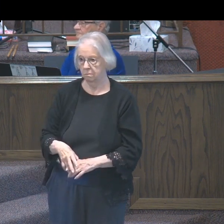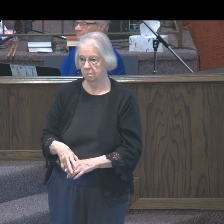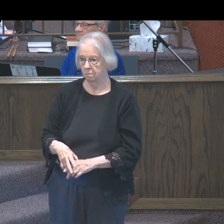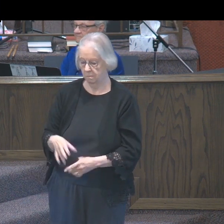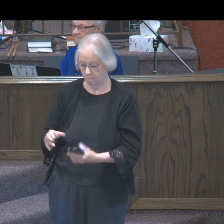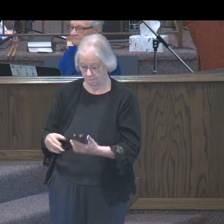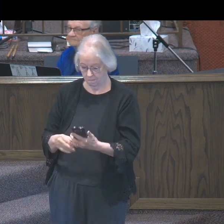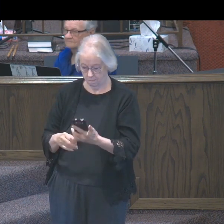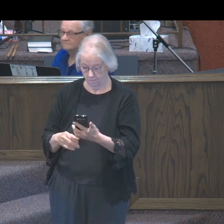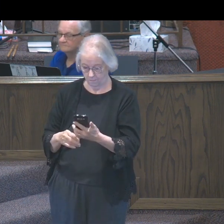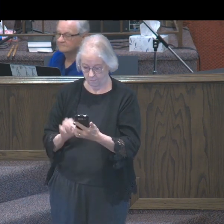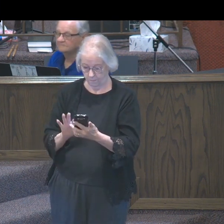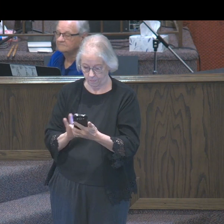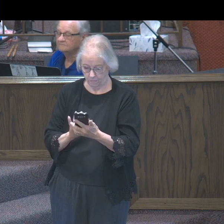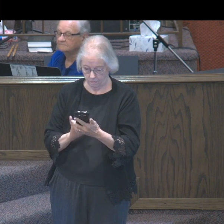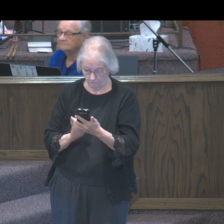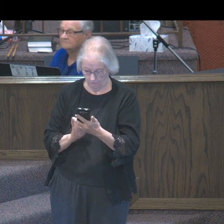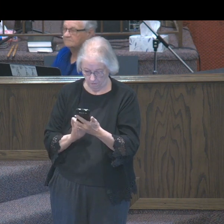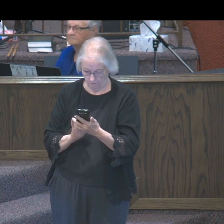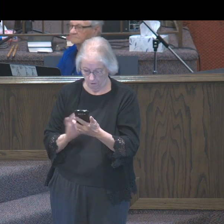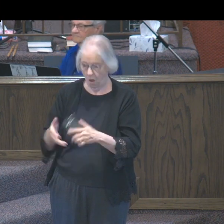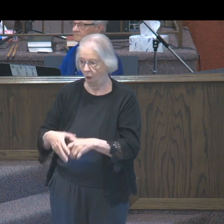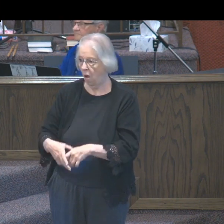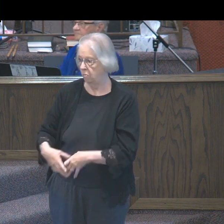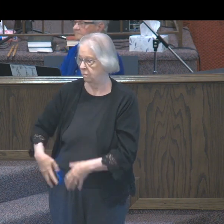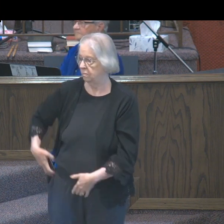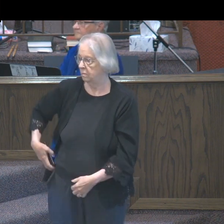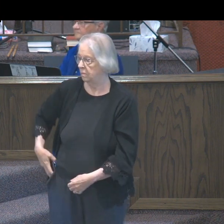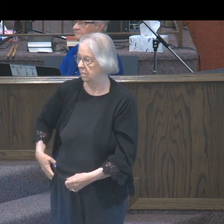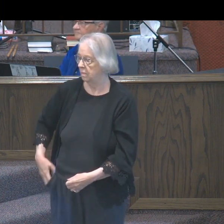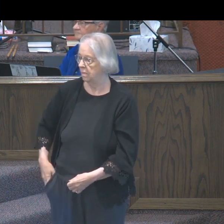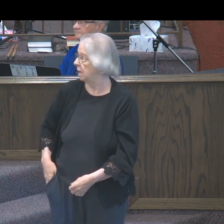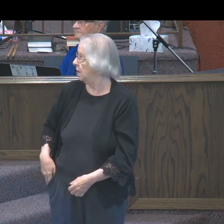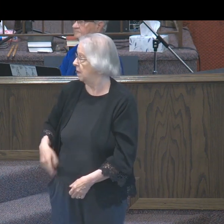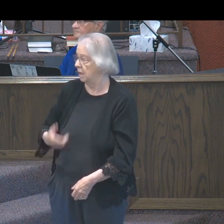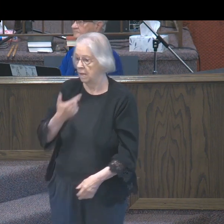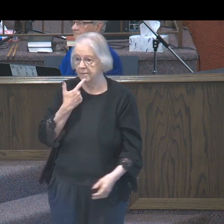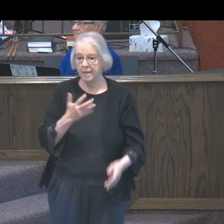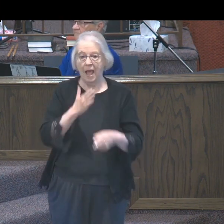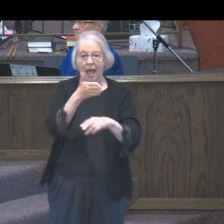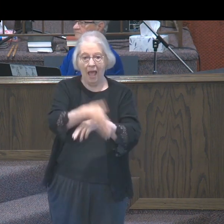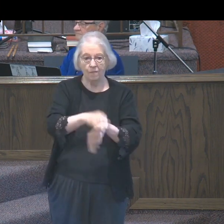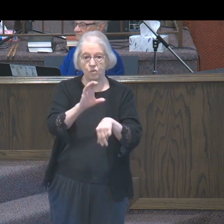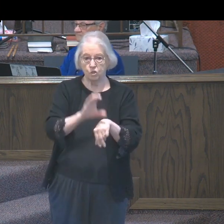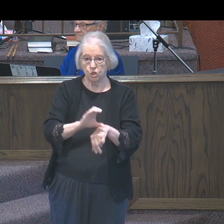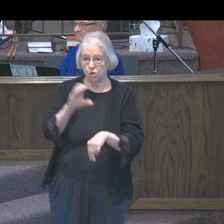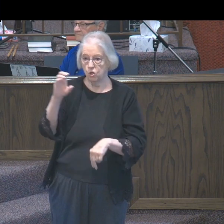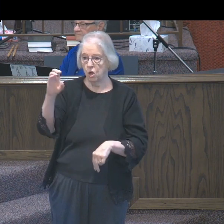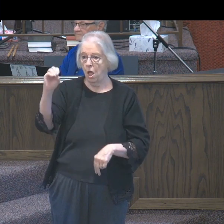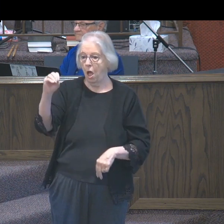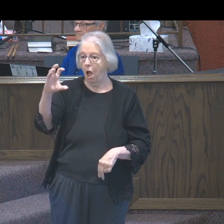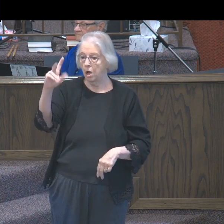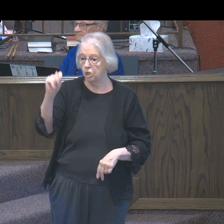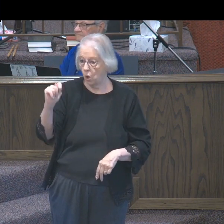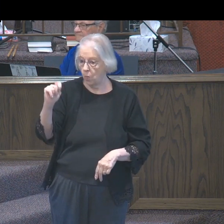Bethel. We're going to do that after the service on that Sunday morning. All of that may just tie in together, all right? If